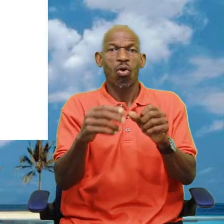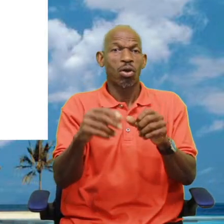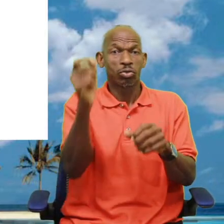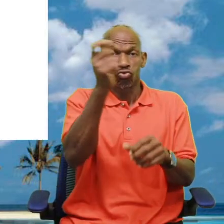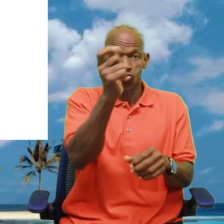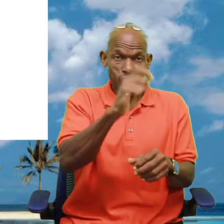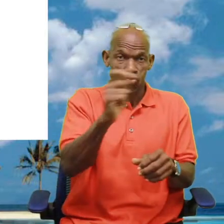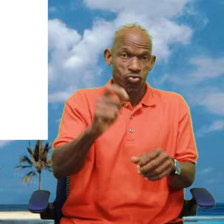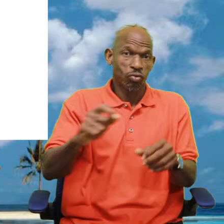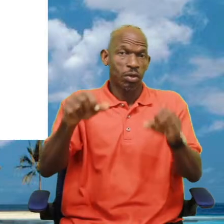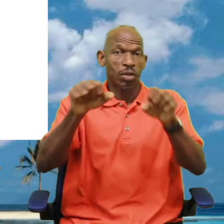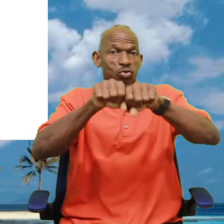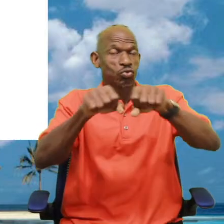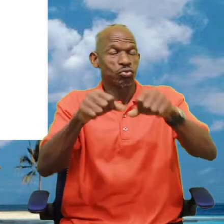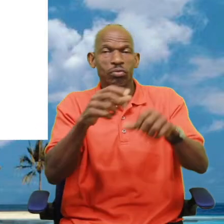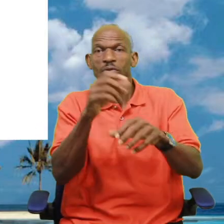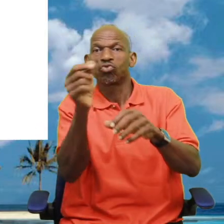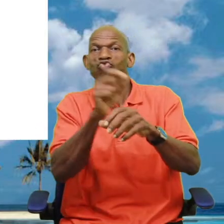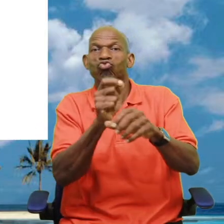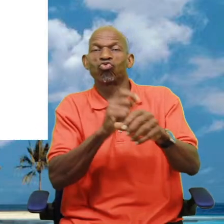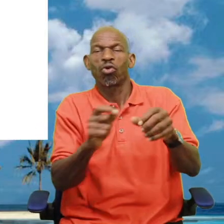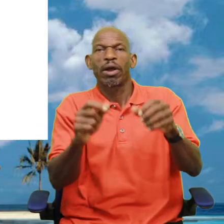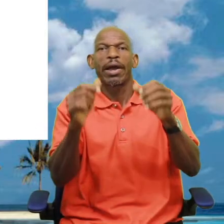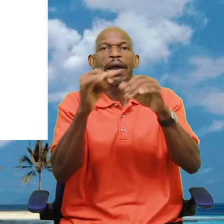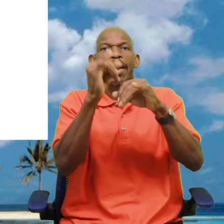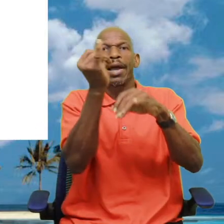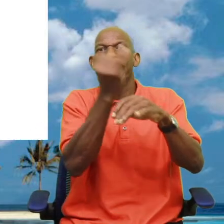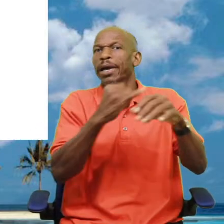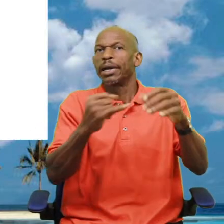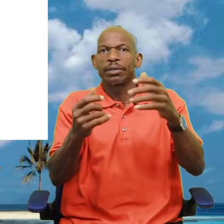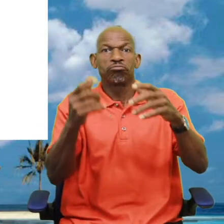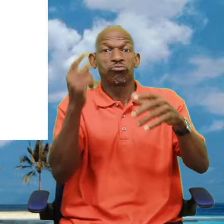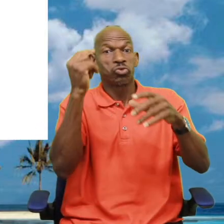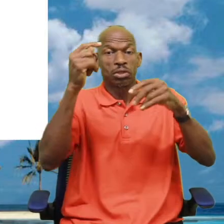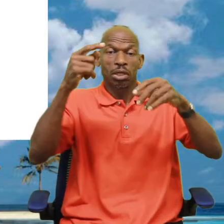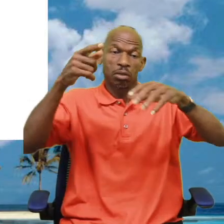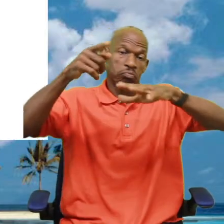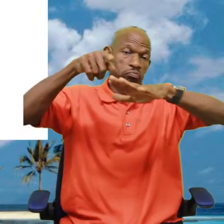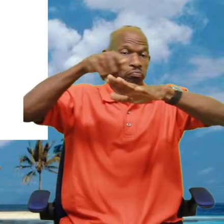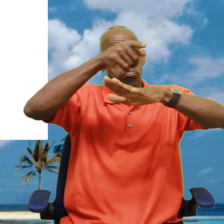adjective. 2 adjectives. I'm going to write it.